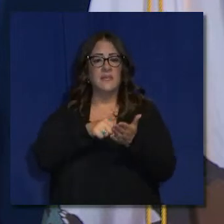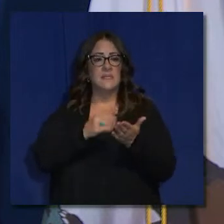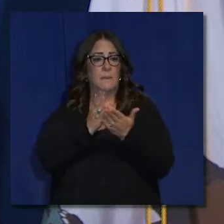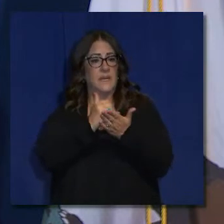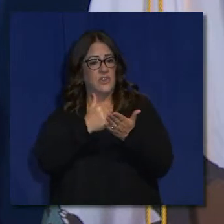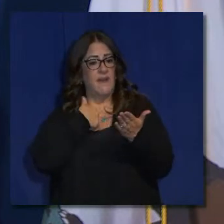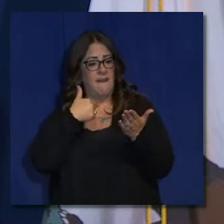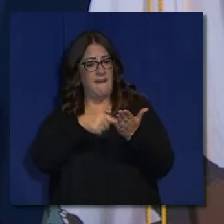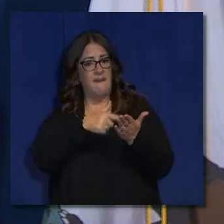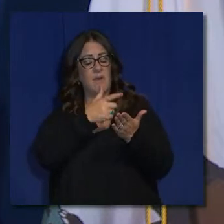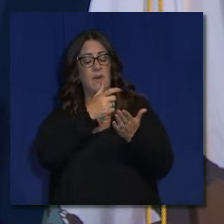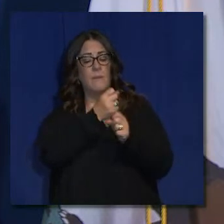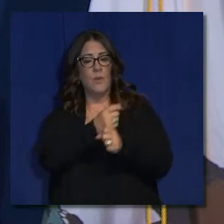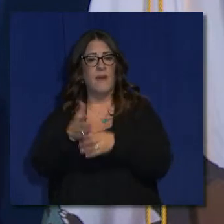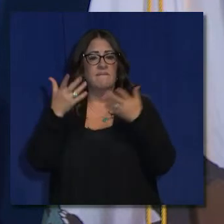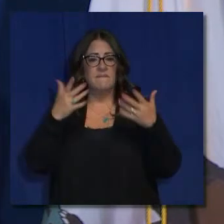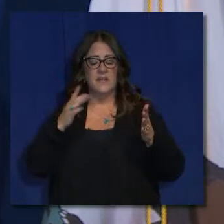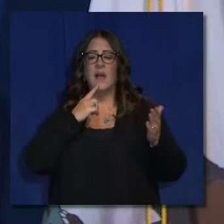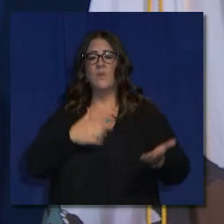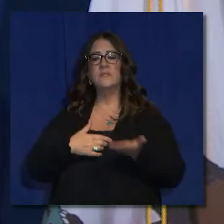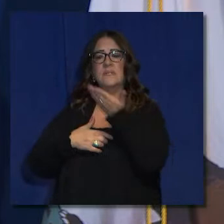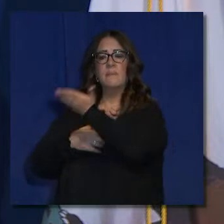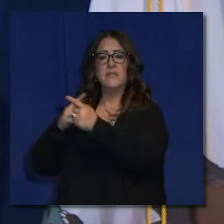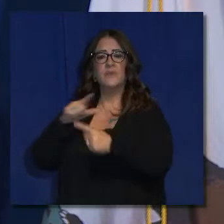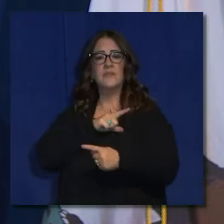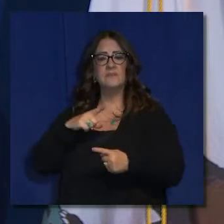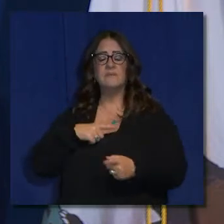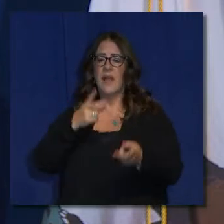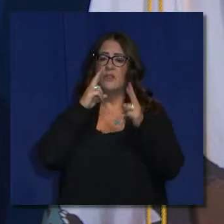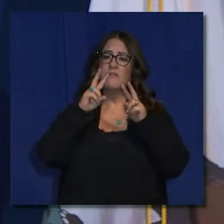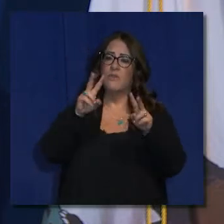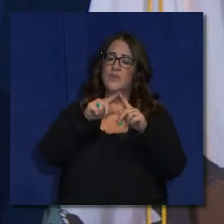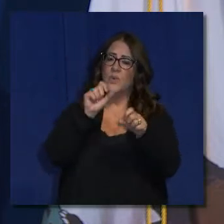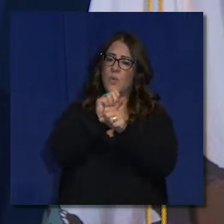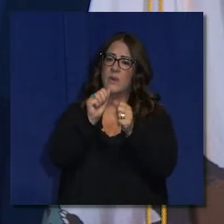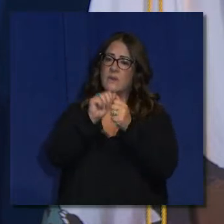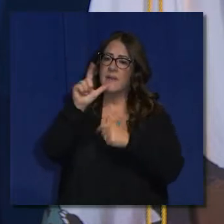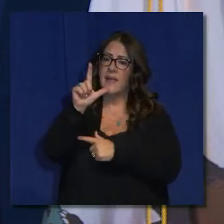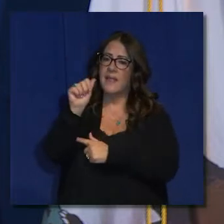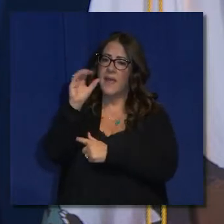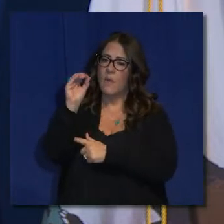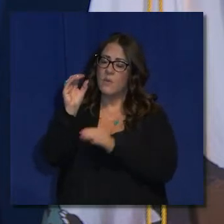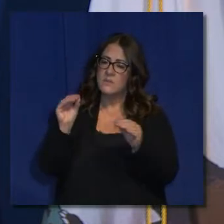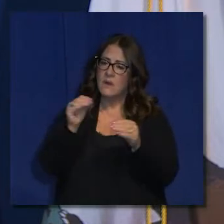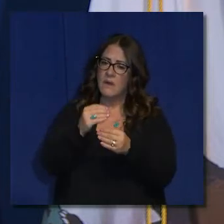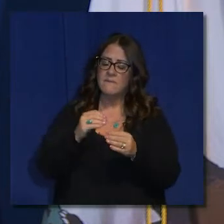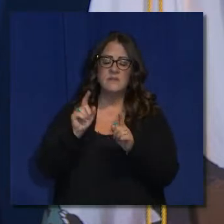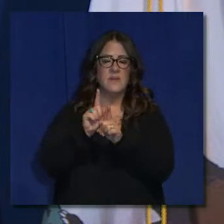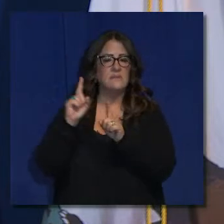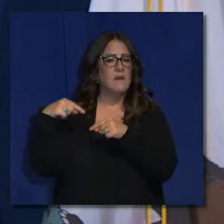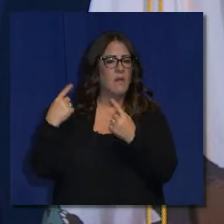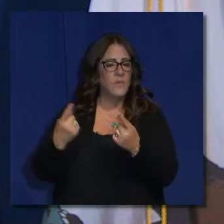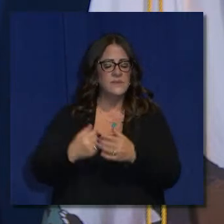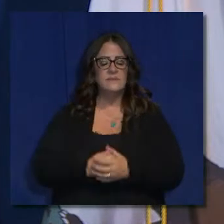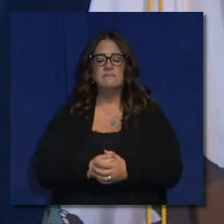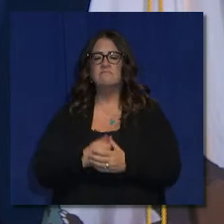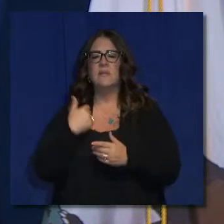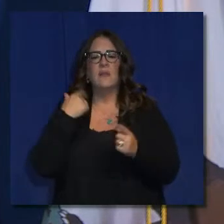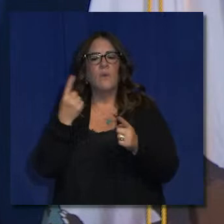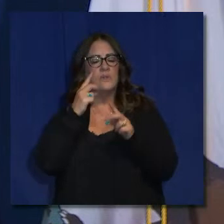them henceforth. We look forward to working with the LAO's office, as always, and we look